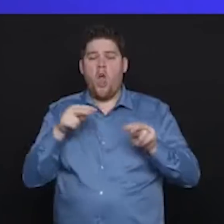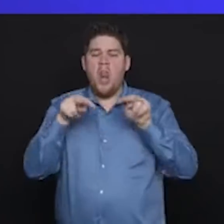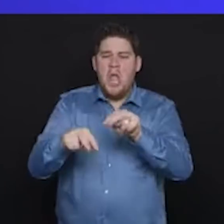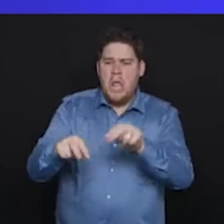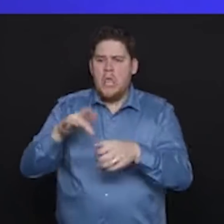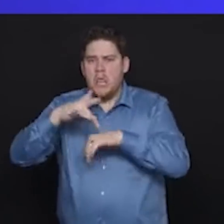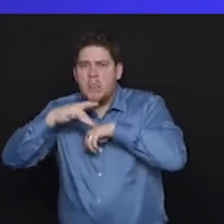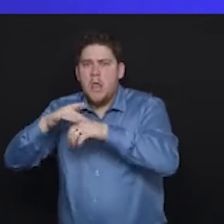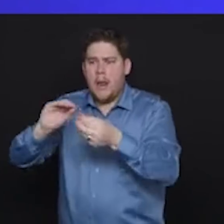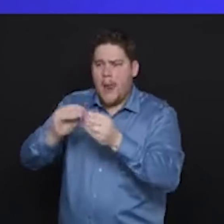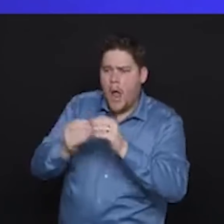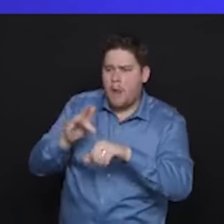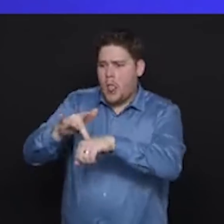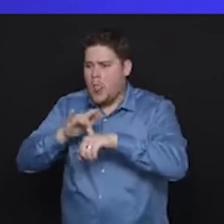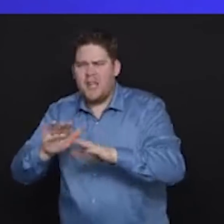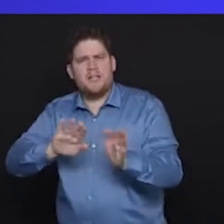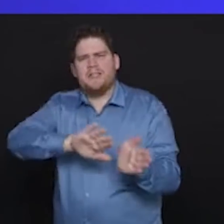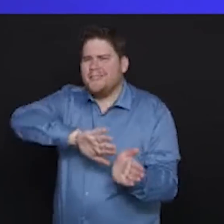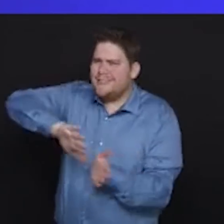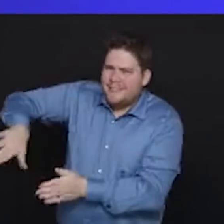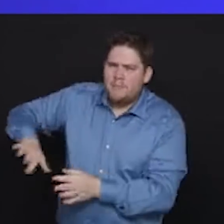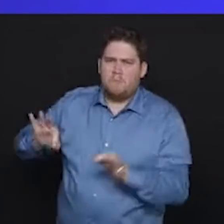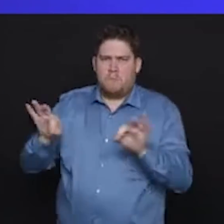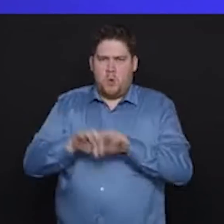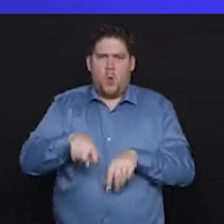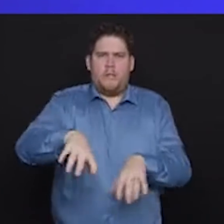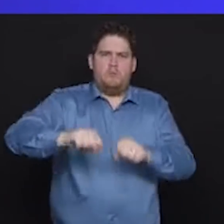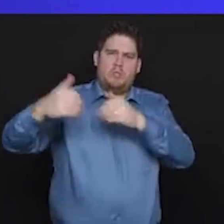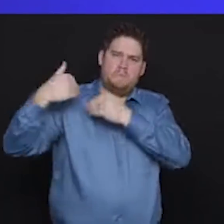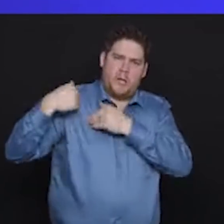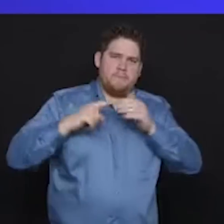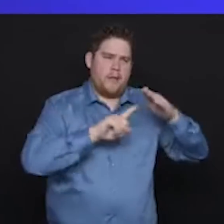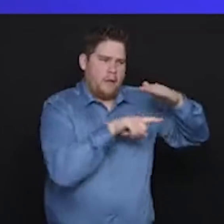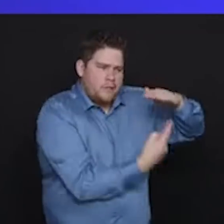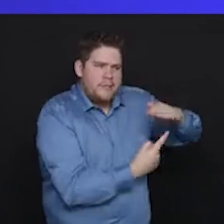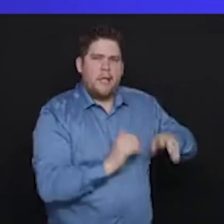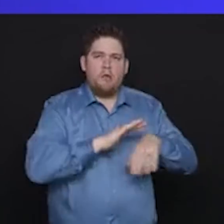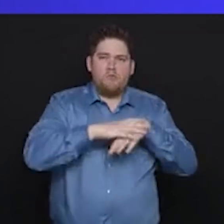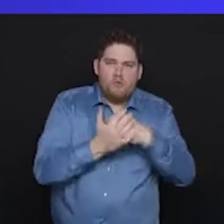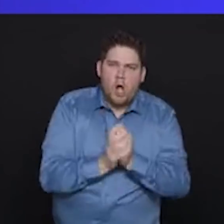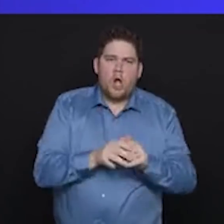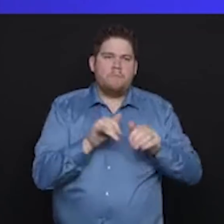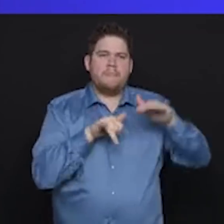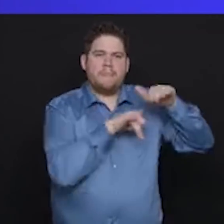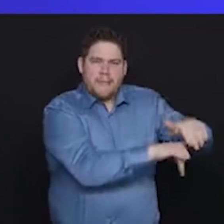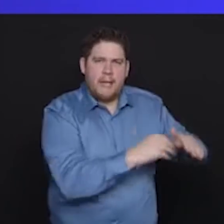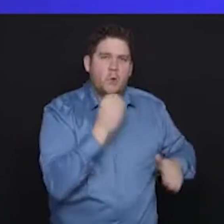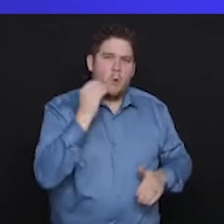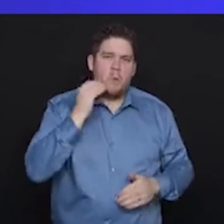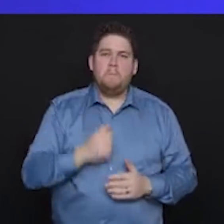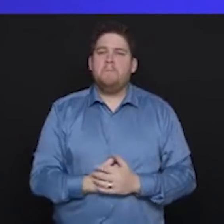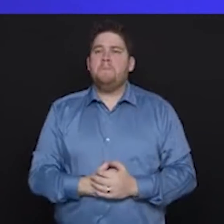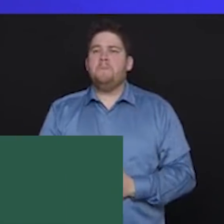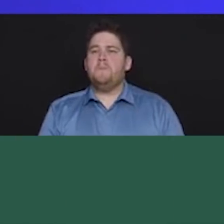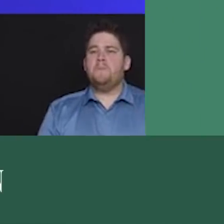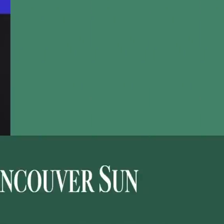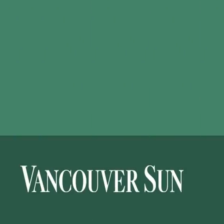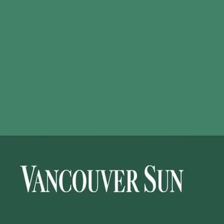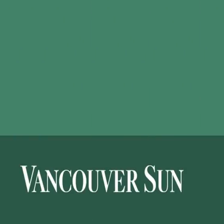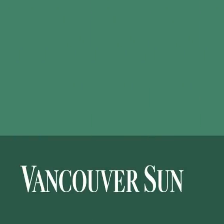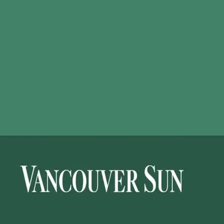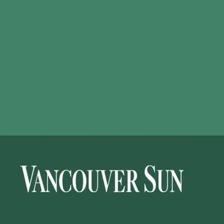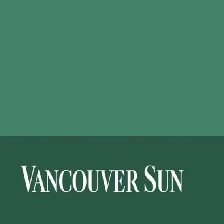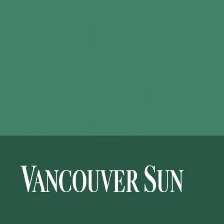be factoring in, of course, some of the issues from the US, but I don't believe it will change any of the work that we've done to date.